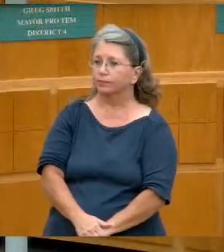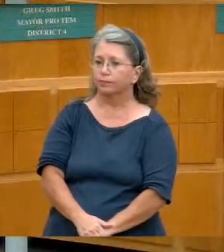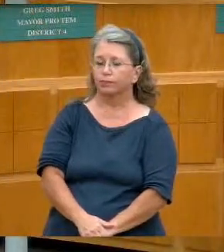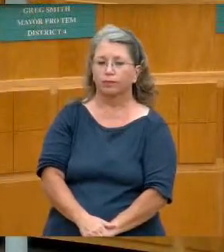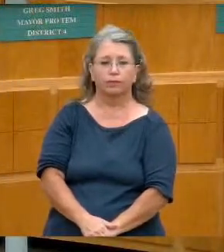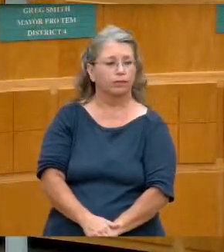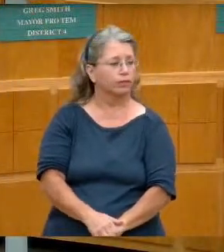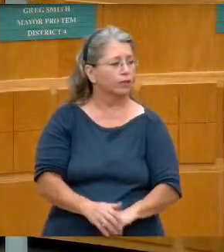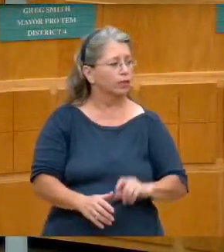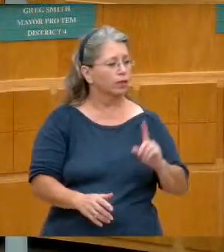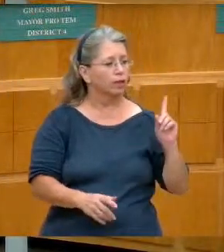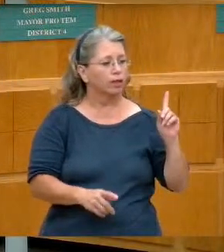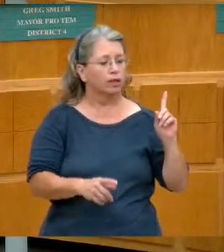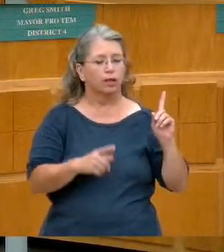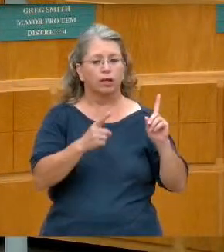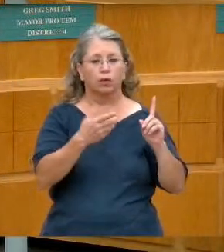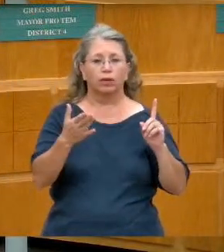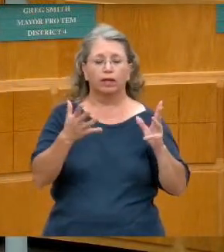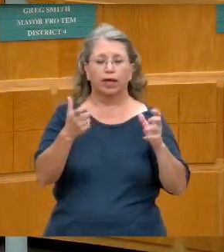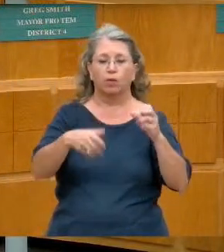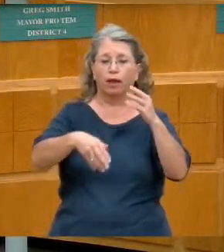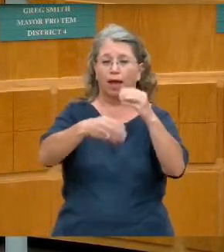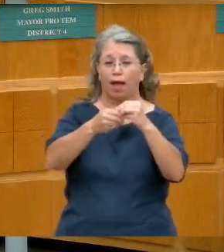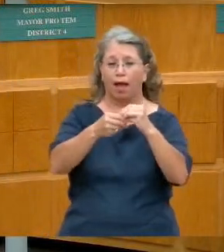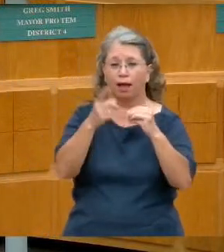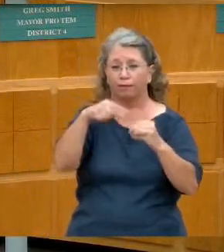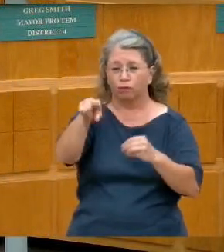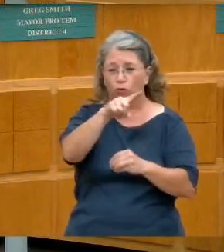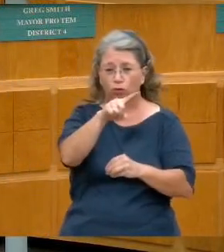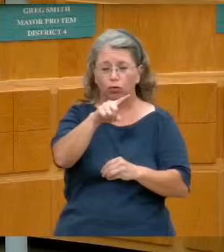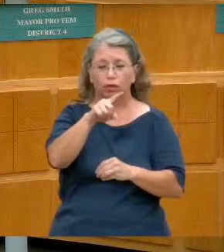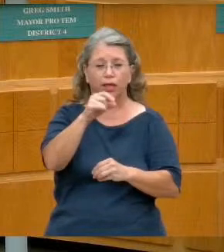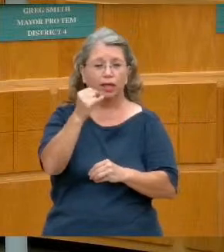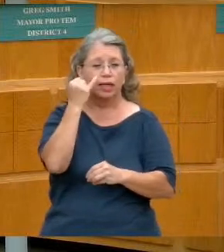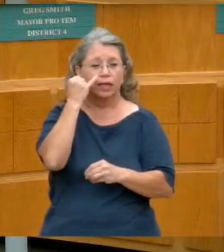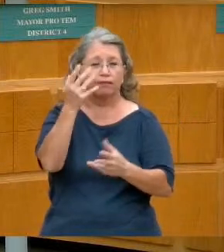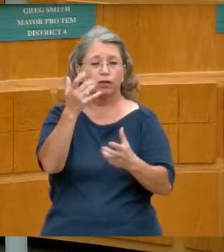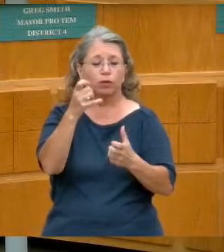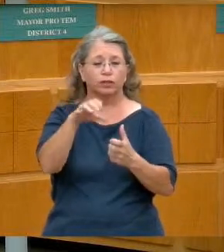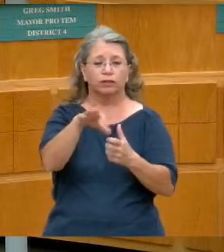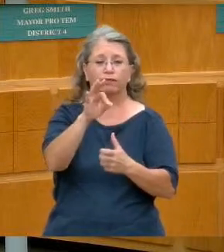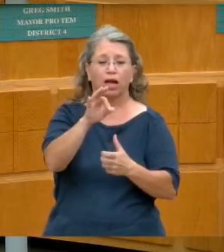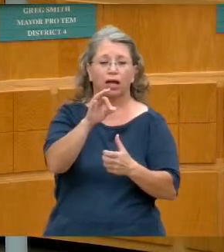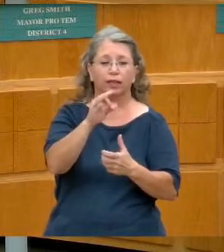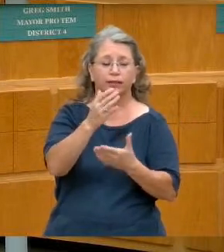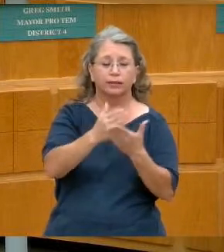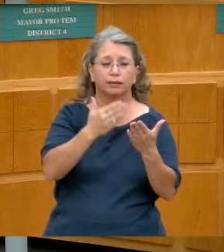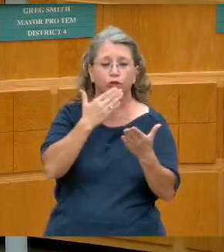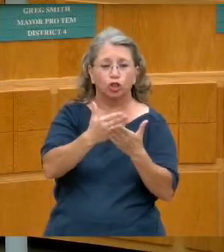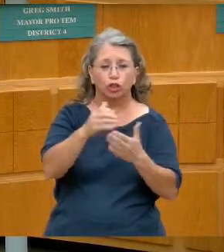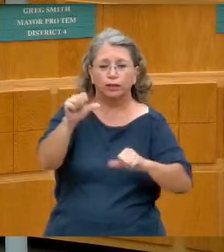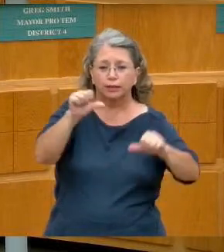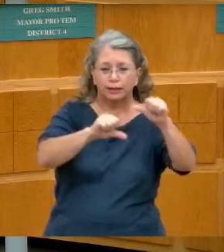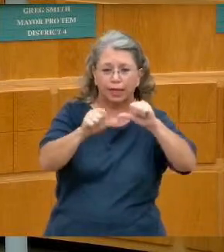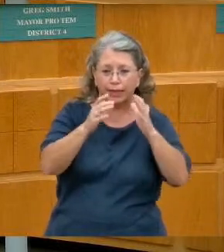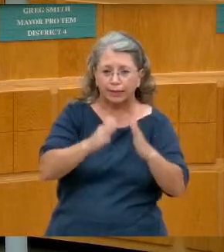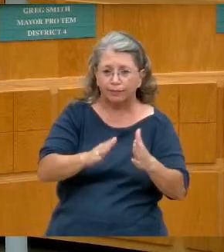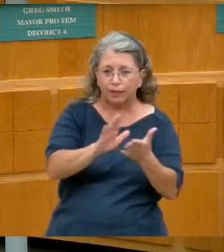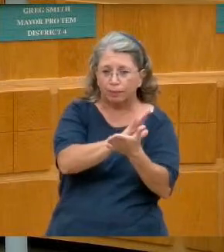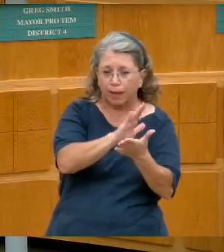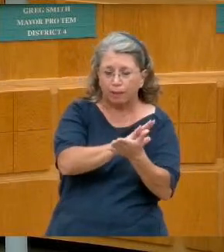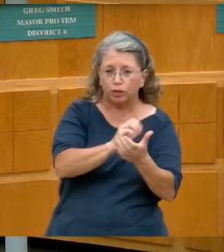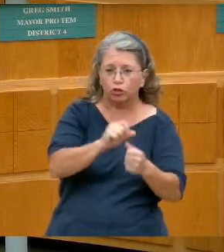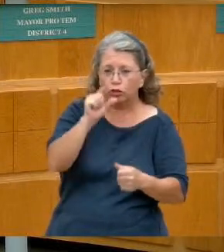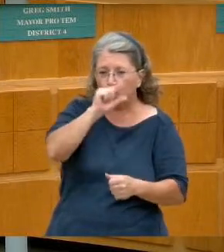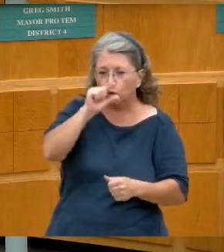One thing I for the people out there is that if you want to find the scientific papers, a good place for you to go would be Google Scholar,